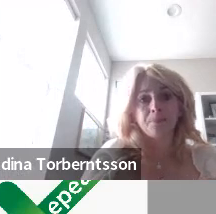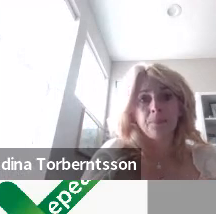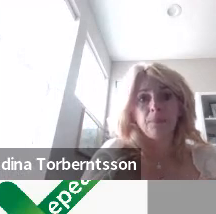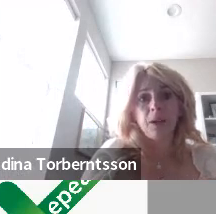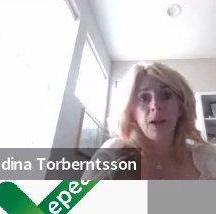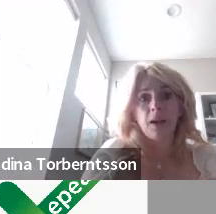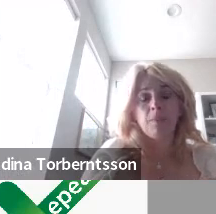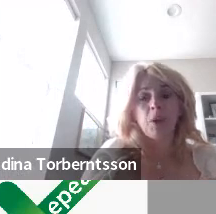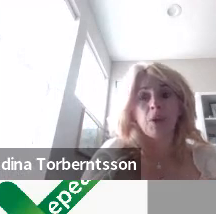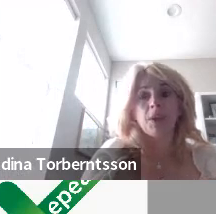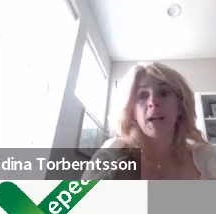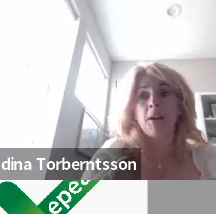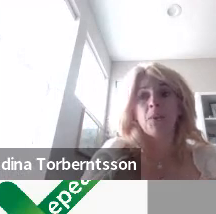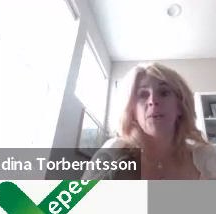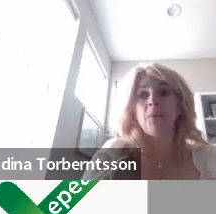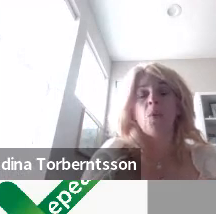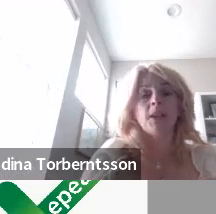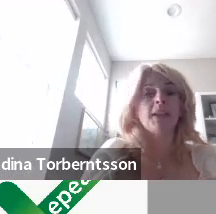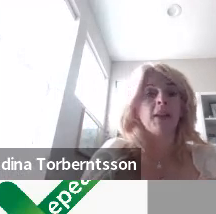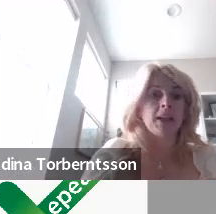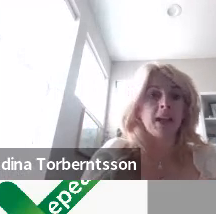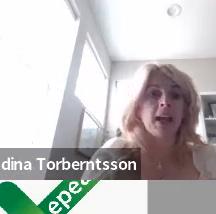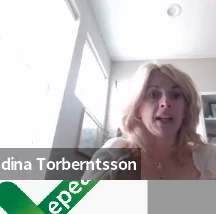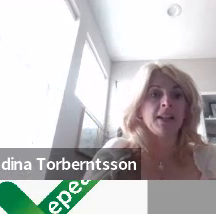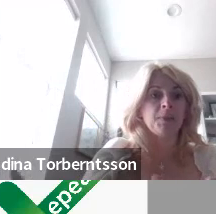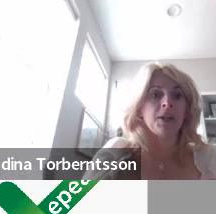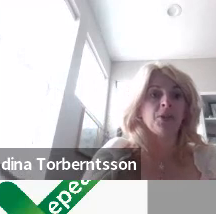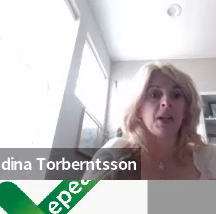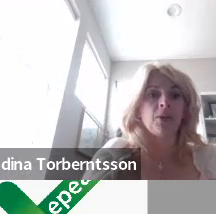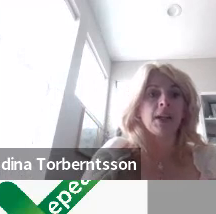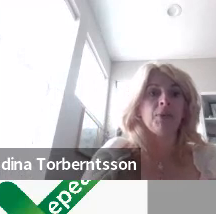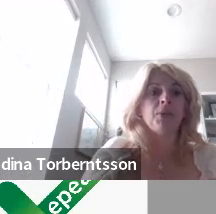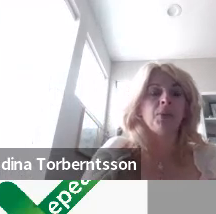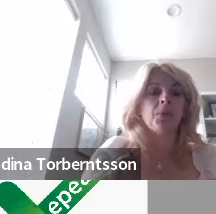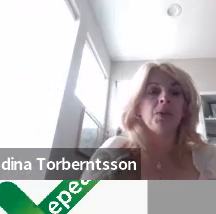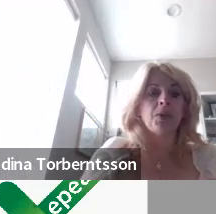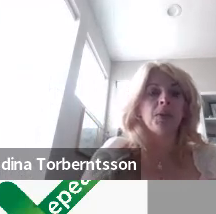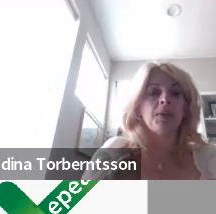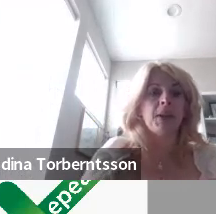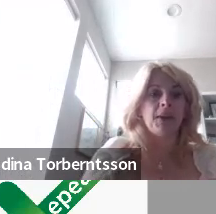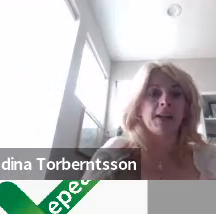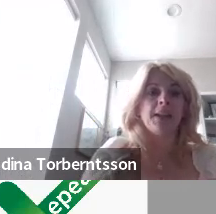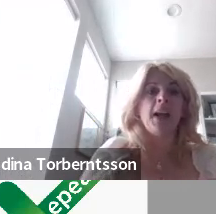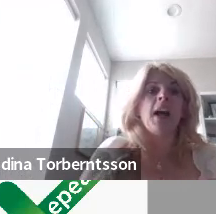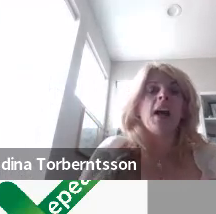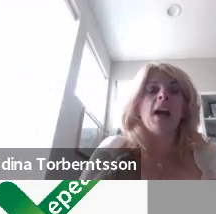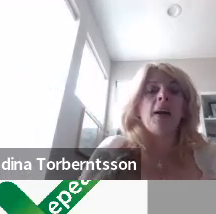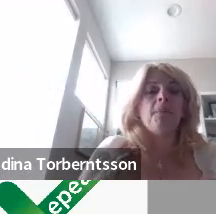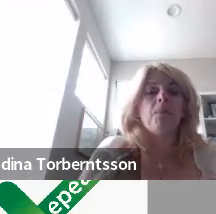notifying our suppliers, we want something that has this particular eco label to reduce